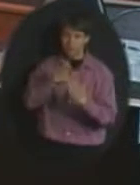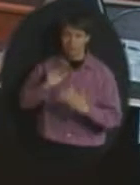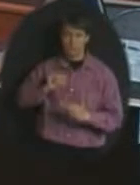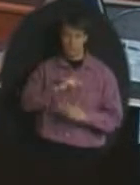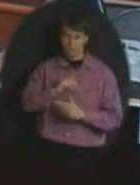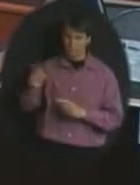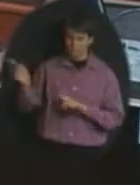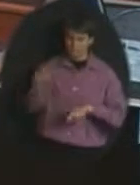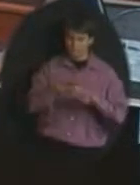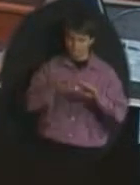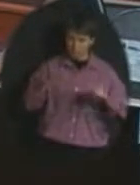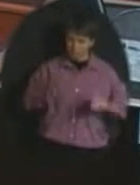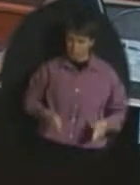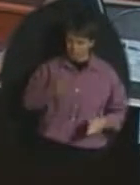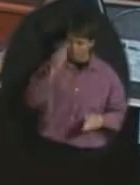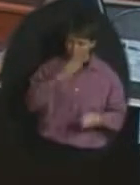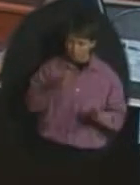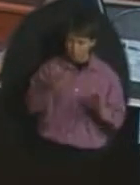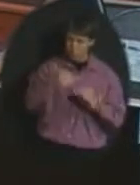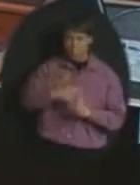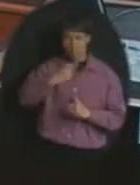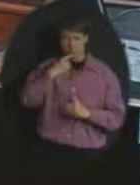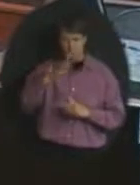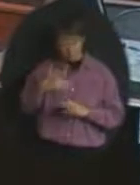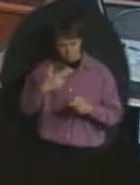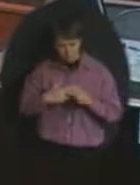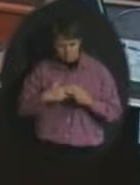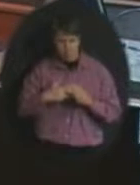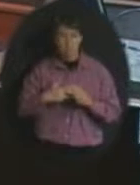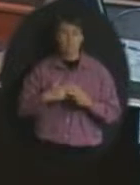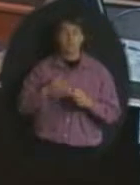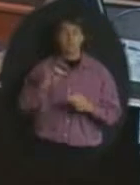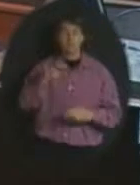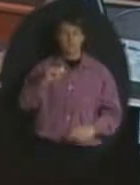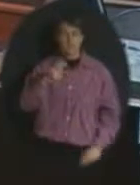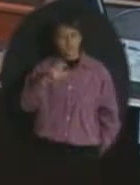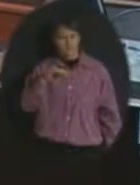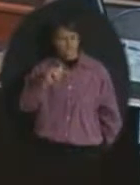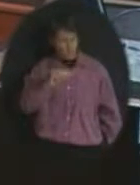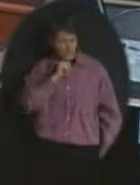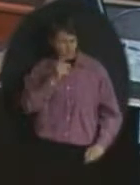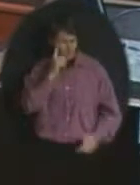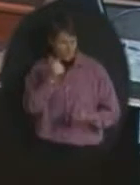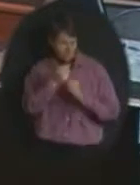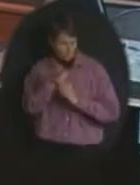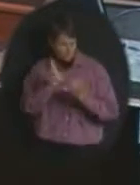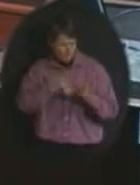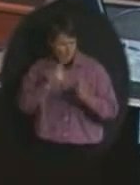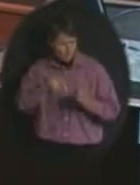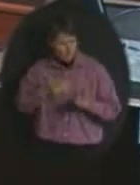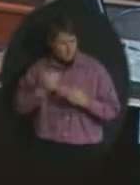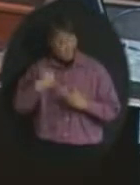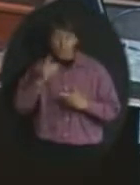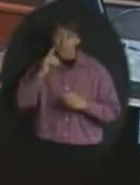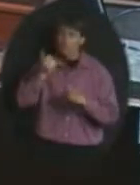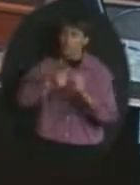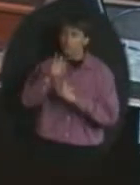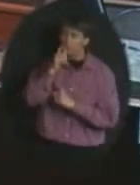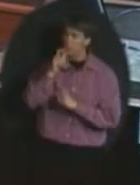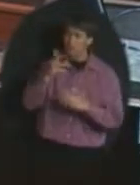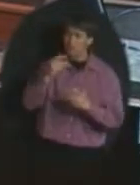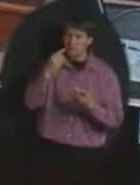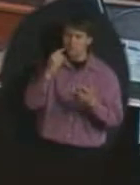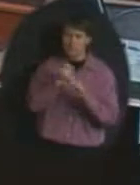to the podium at the front of the room and state your name. Ms. Hibbs, I don't believe anyone has signed up, but if there's anyone who would care to make